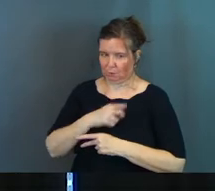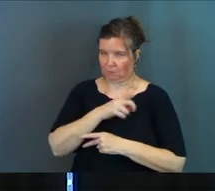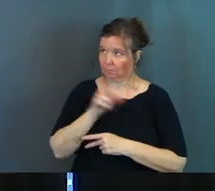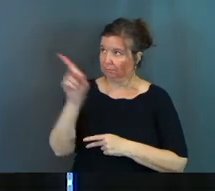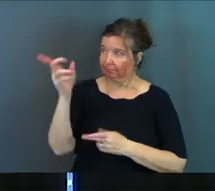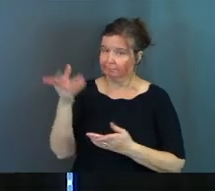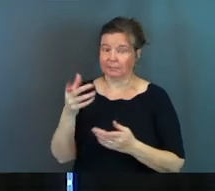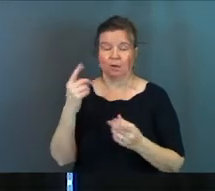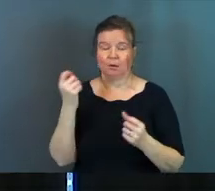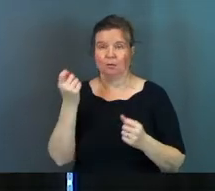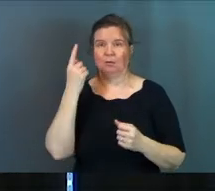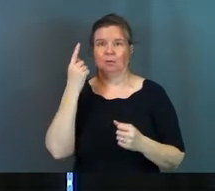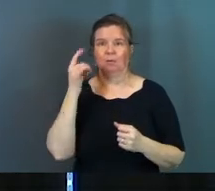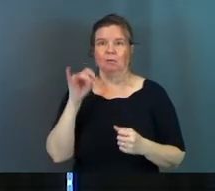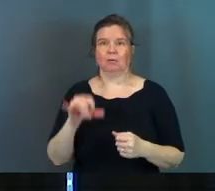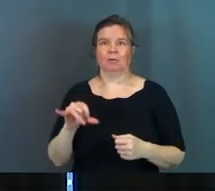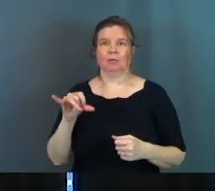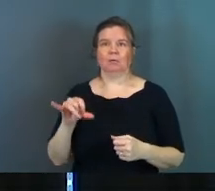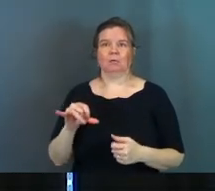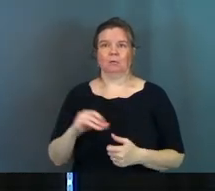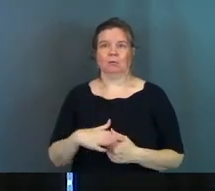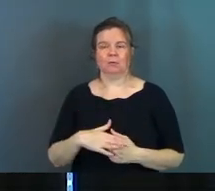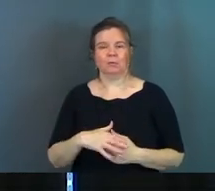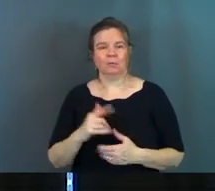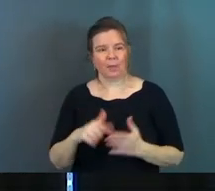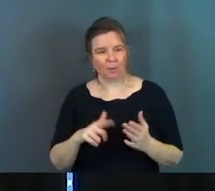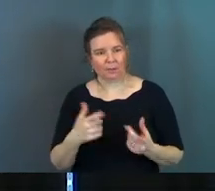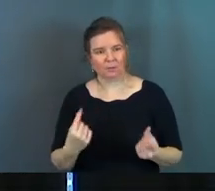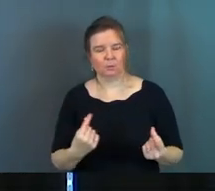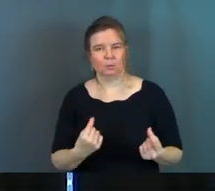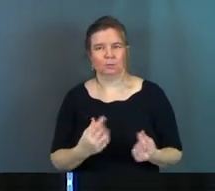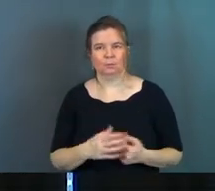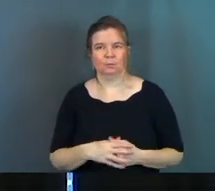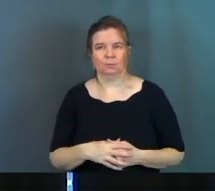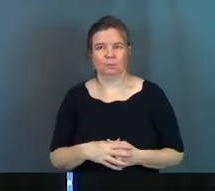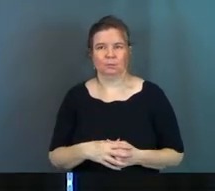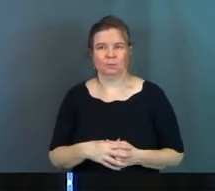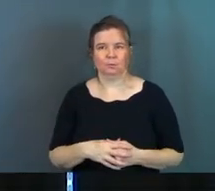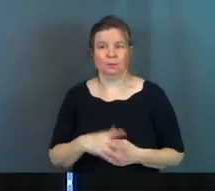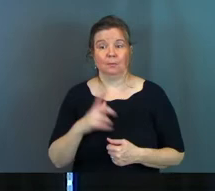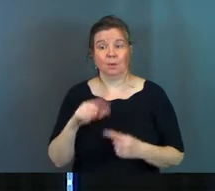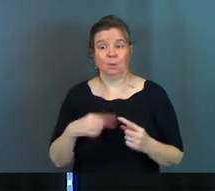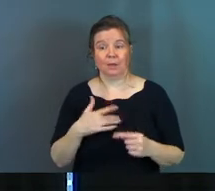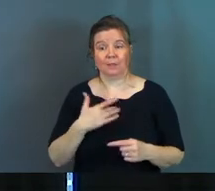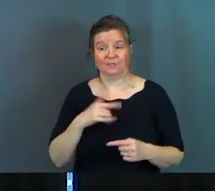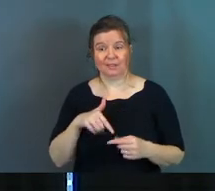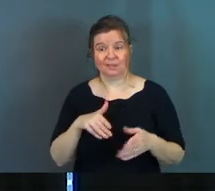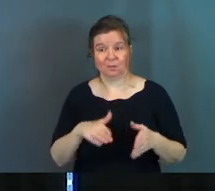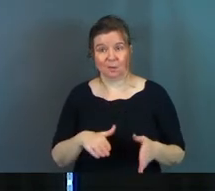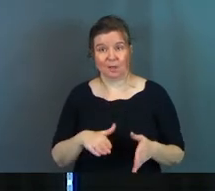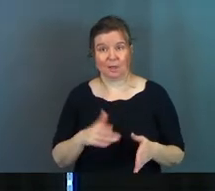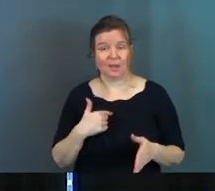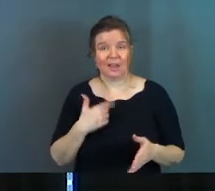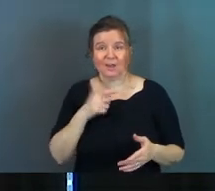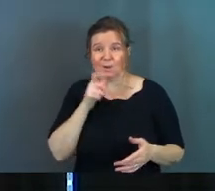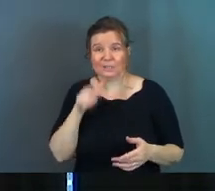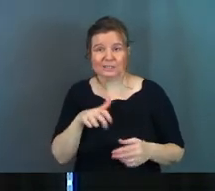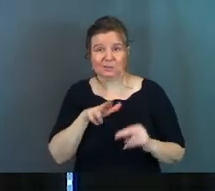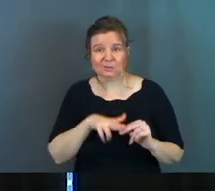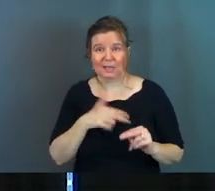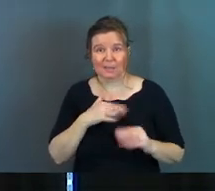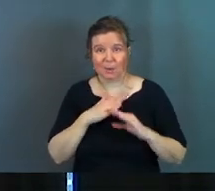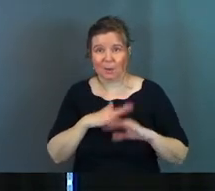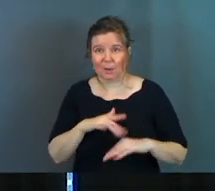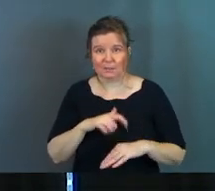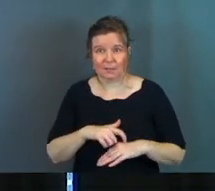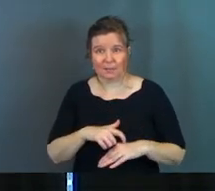And all of a sudden, the light bulb went on for me. I'm like, that's what I need to do. Because when I'm feeling this way, I don't need to sit there in